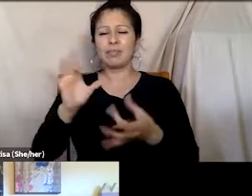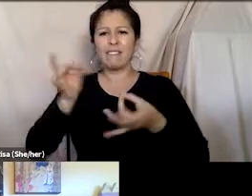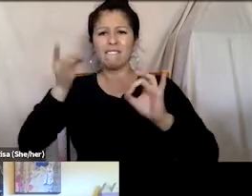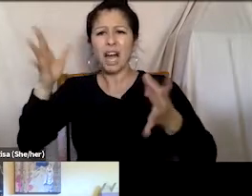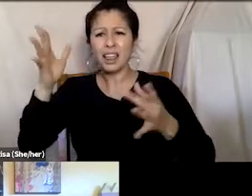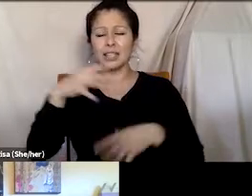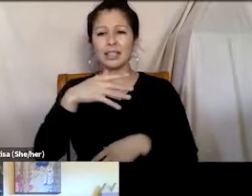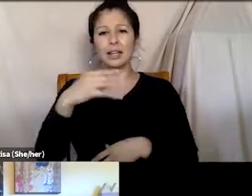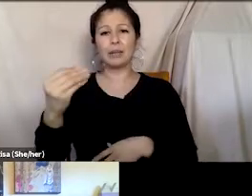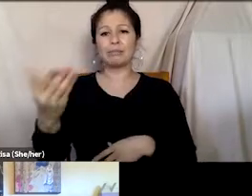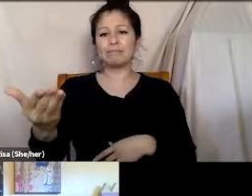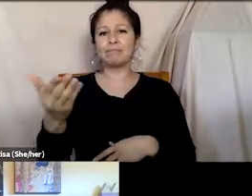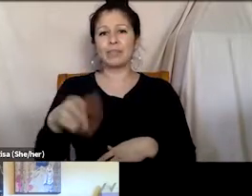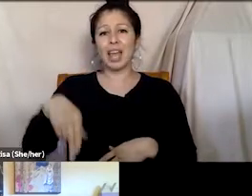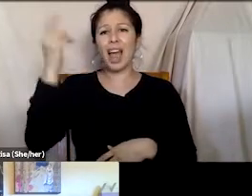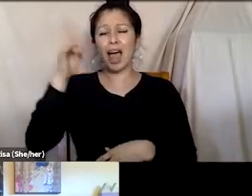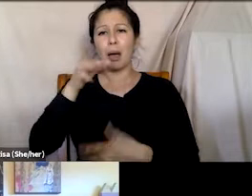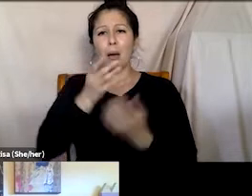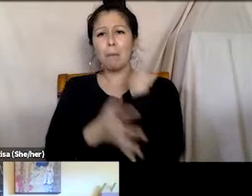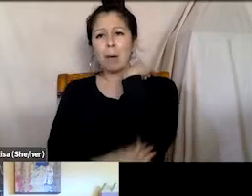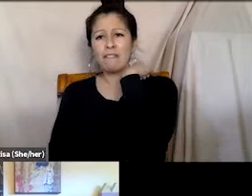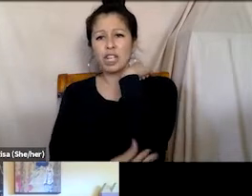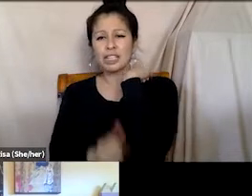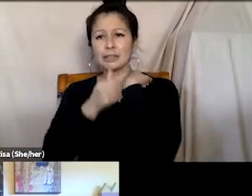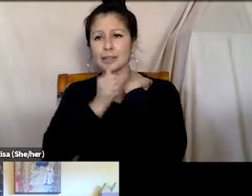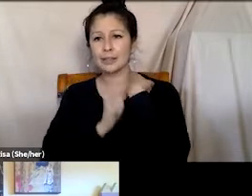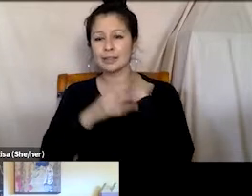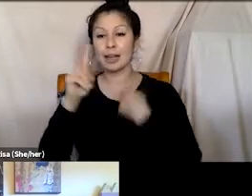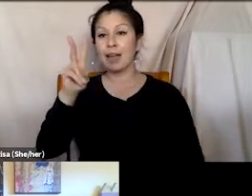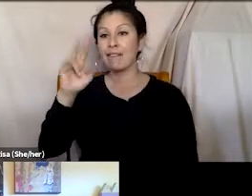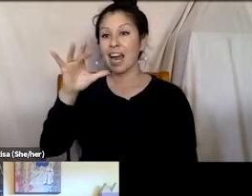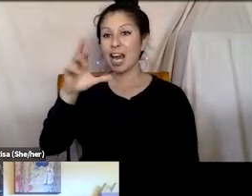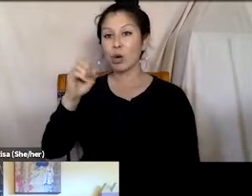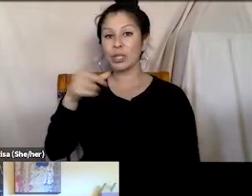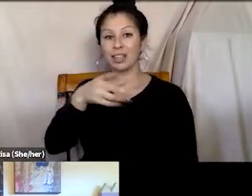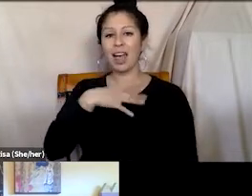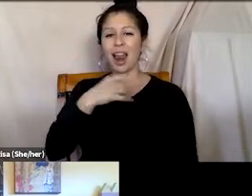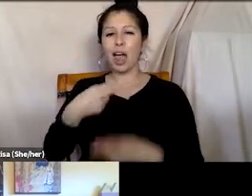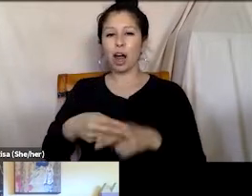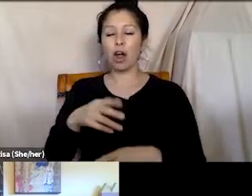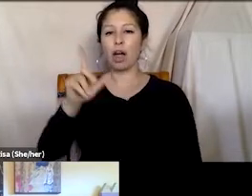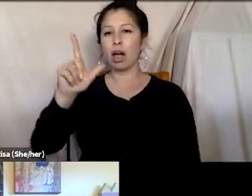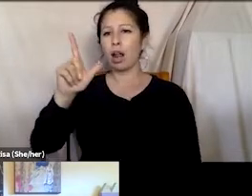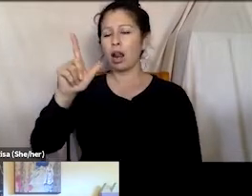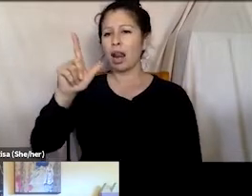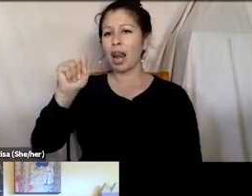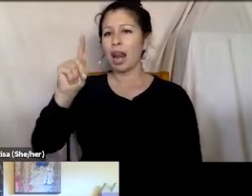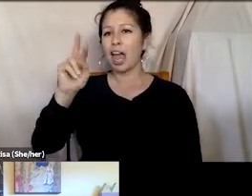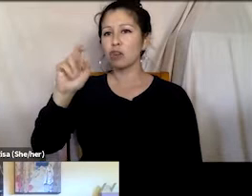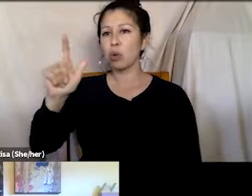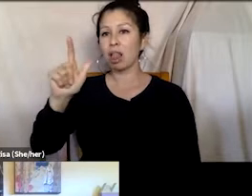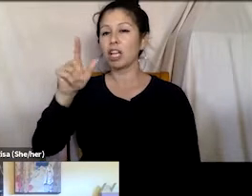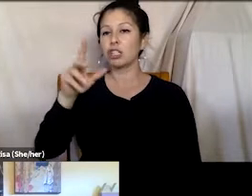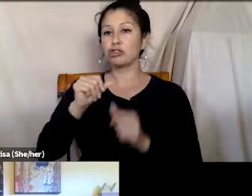violence and high rates of poverty. And vicarious trauma, which I also like to call lateral trauma, involves